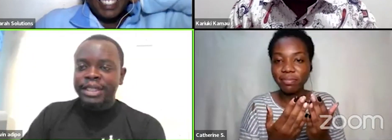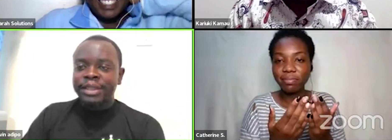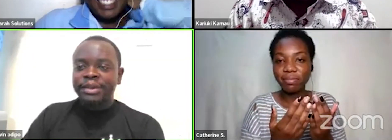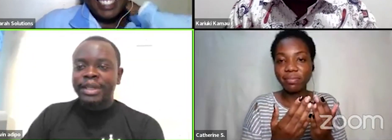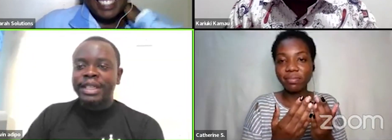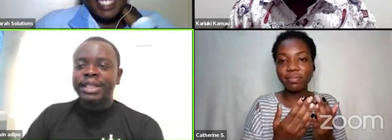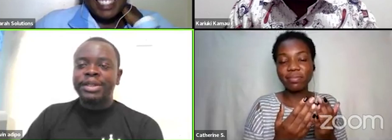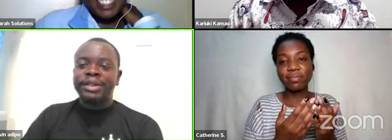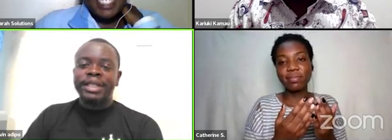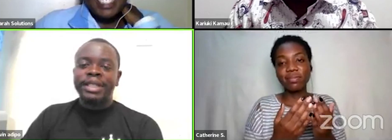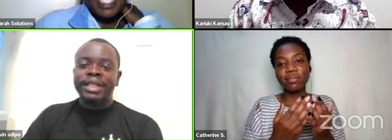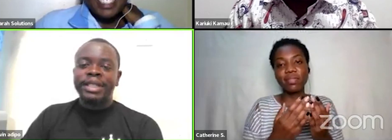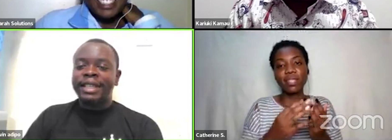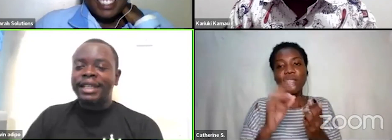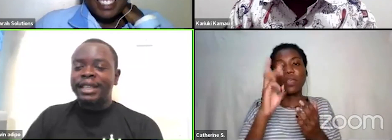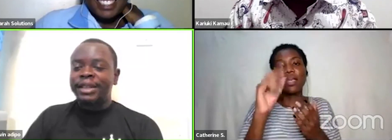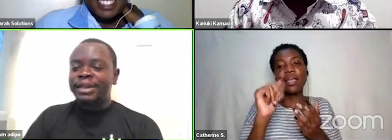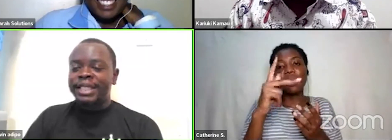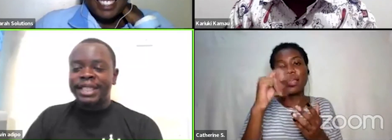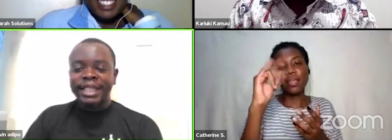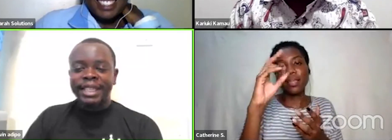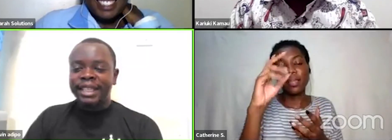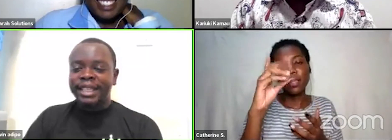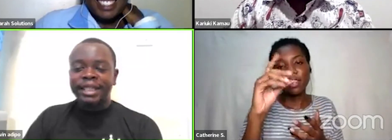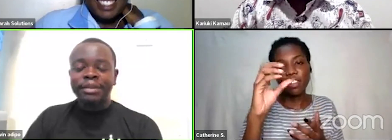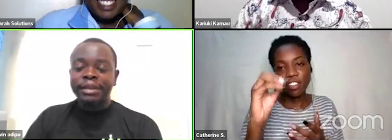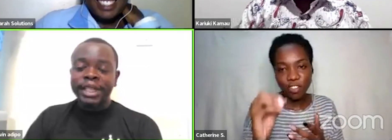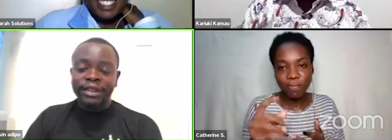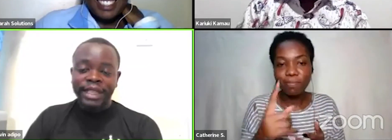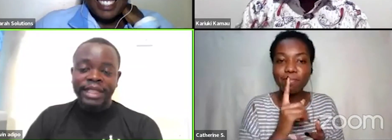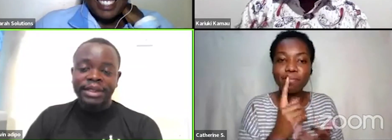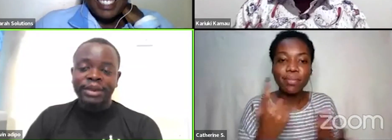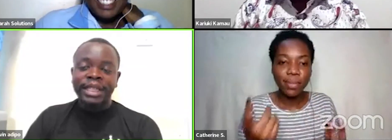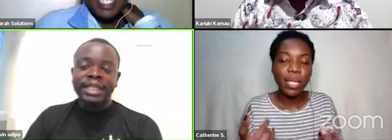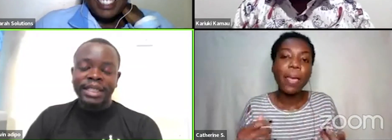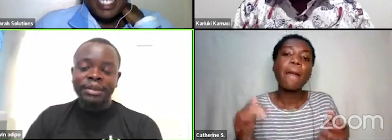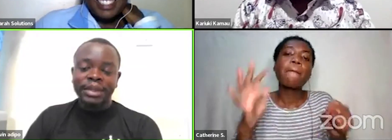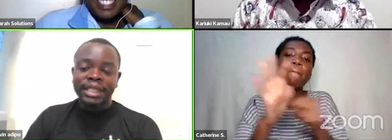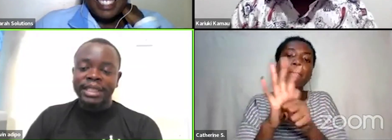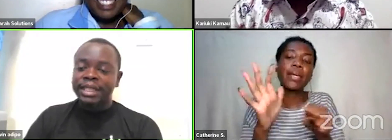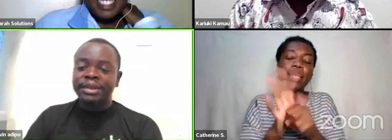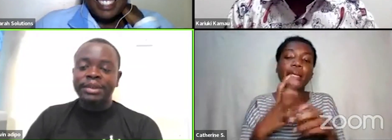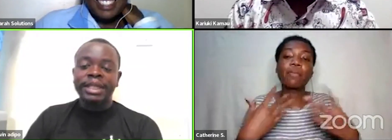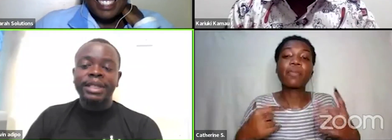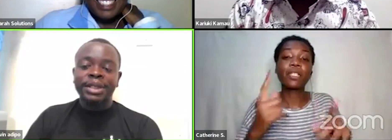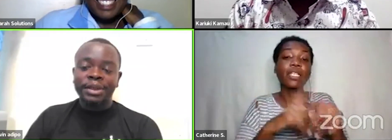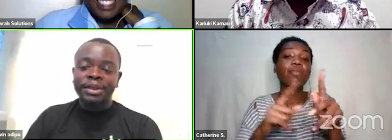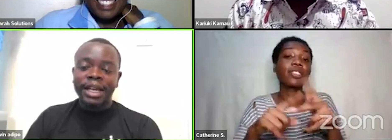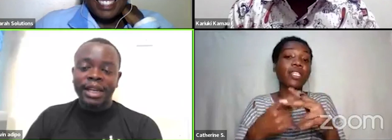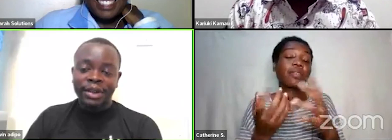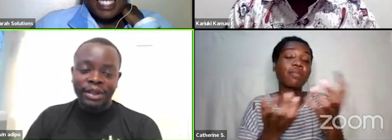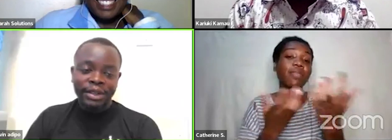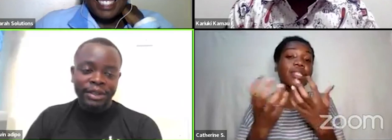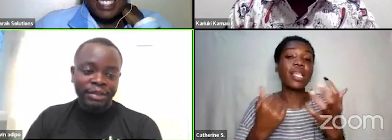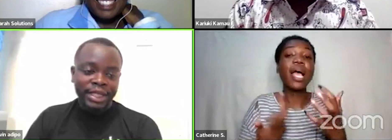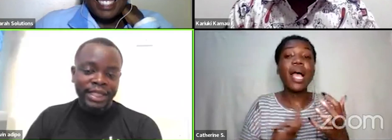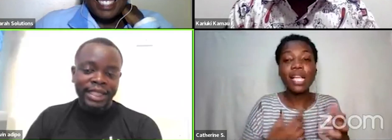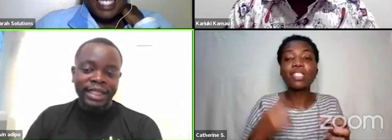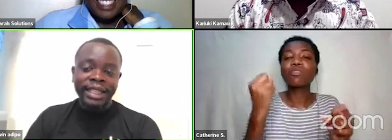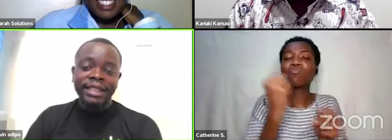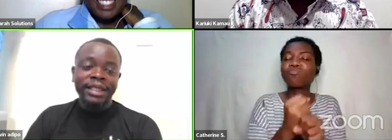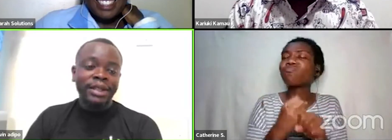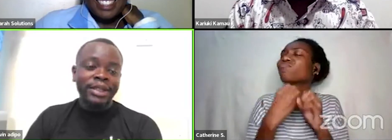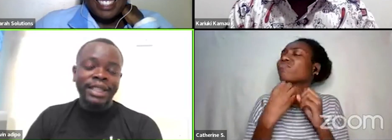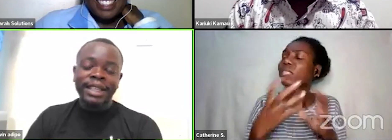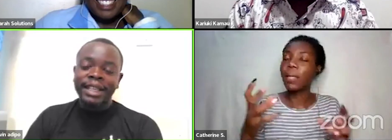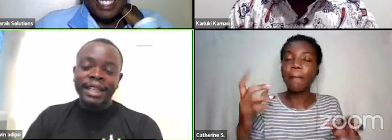Wakijo, is it? Wakijo, yes. Yeah, he was saying that many of us, while starting businesses, we do a lot of mistakes,